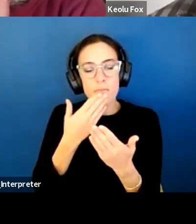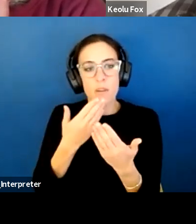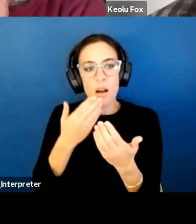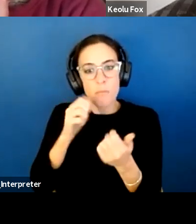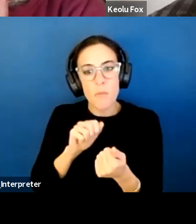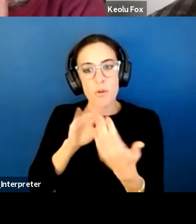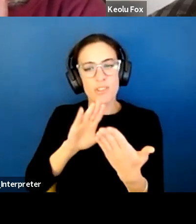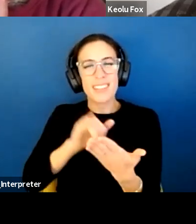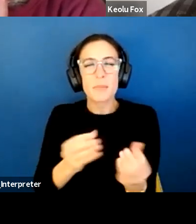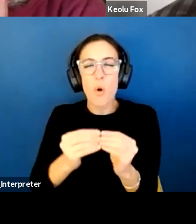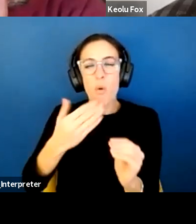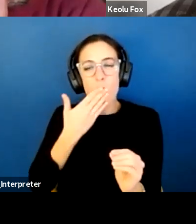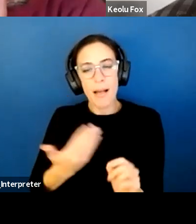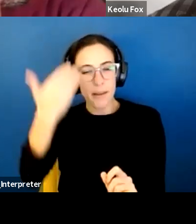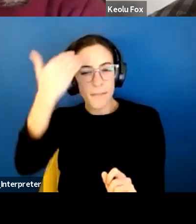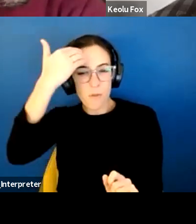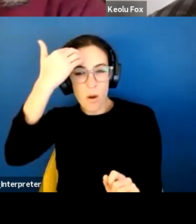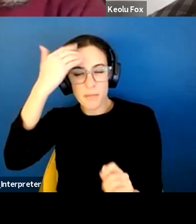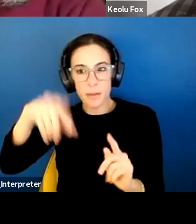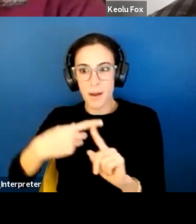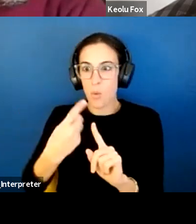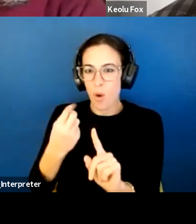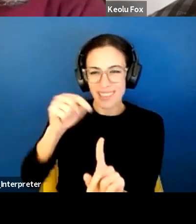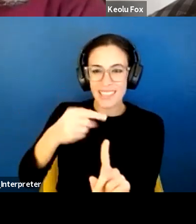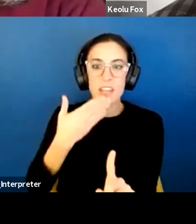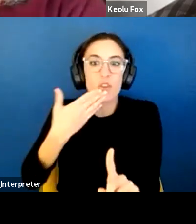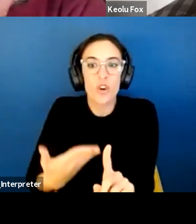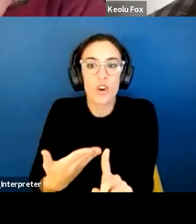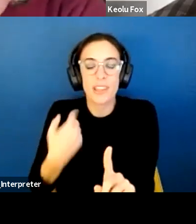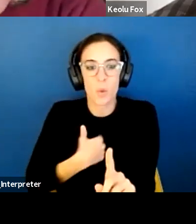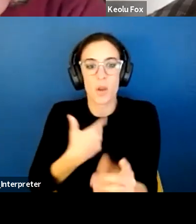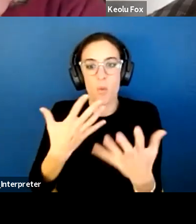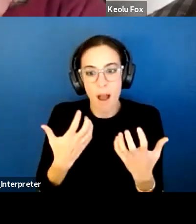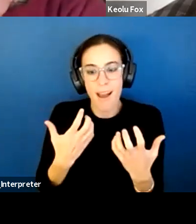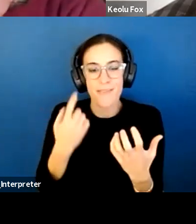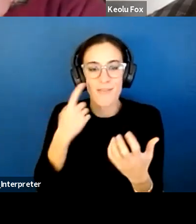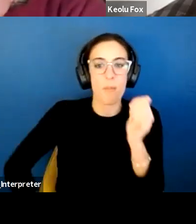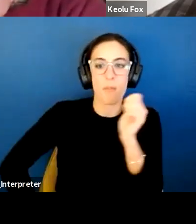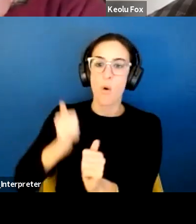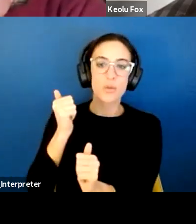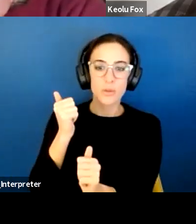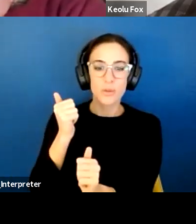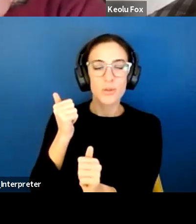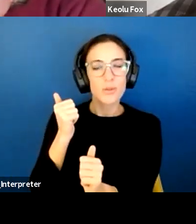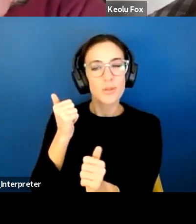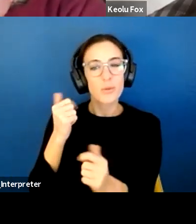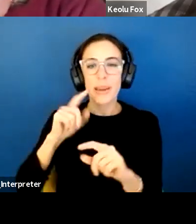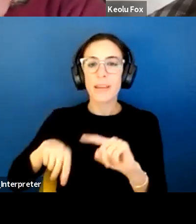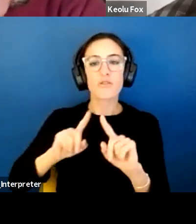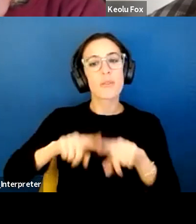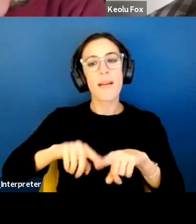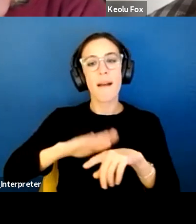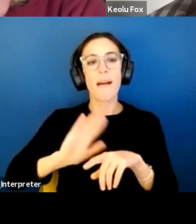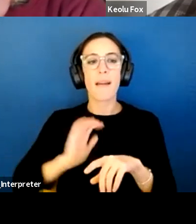just sort of going off of, you know, whatever prejudicial assumptions you might have.